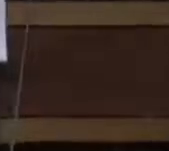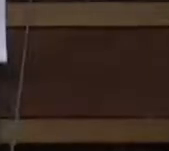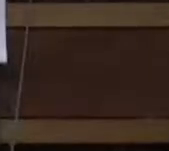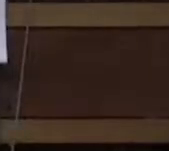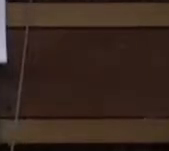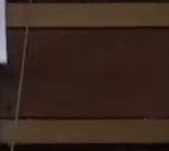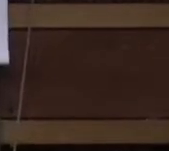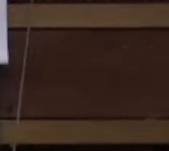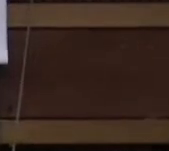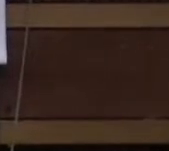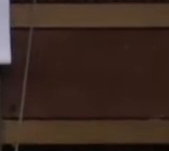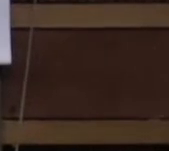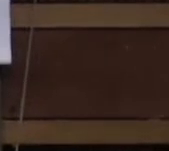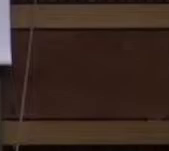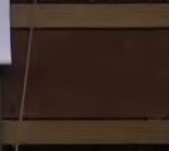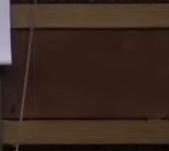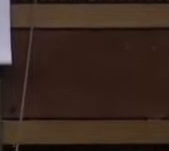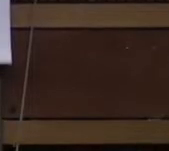Khwemore?